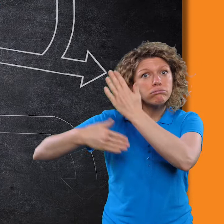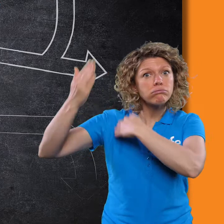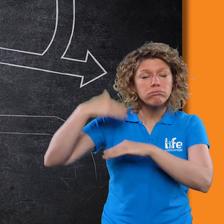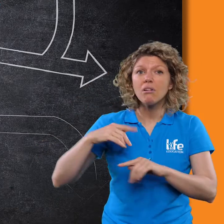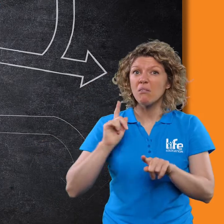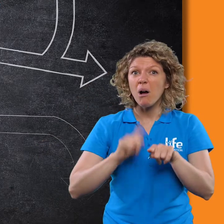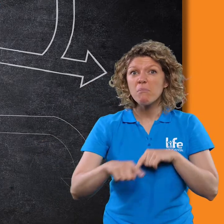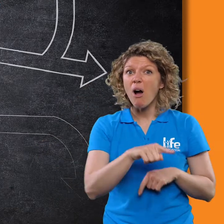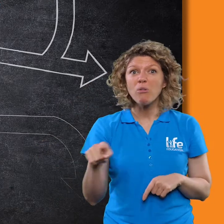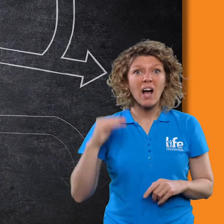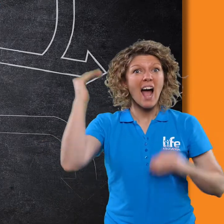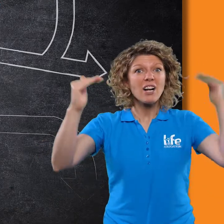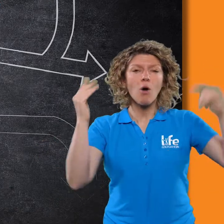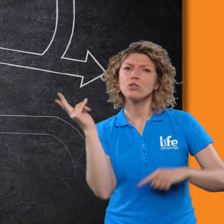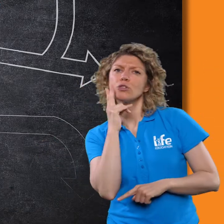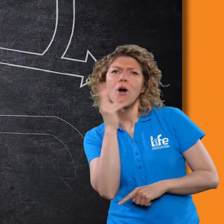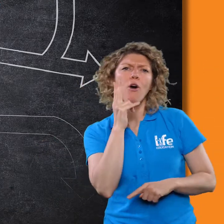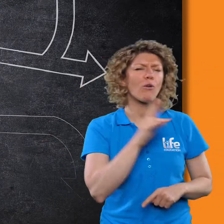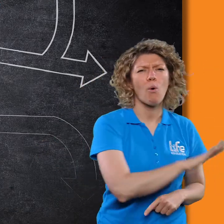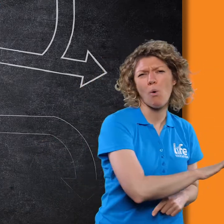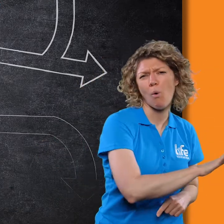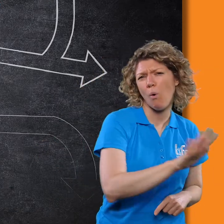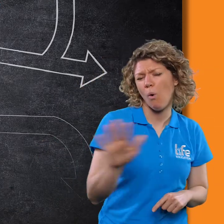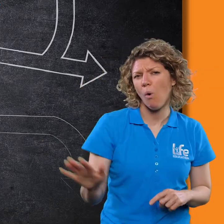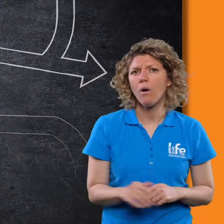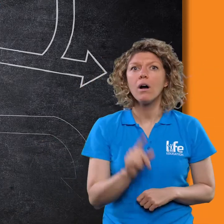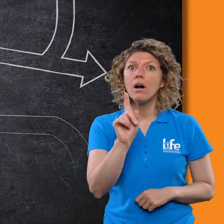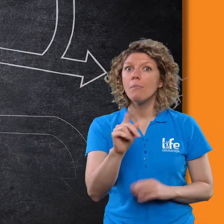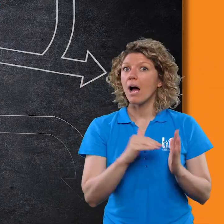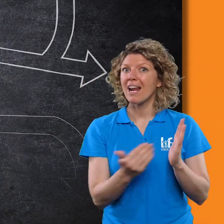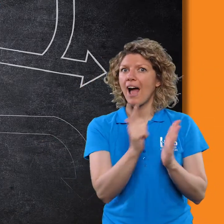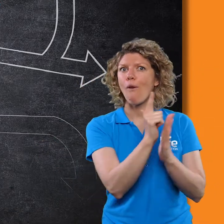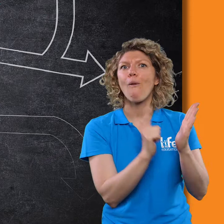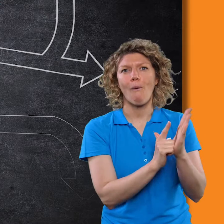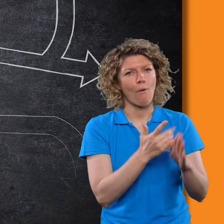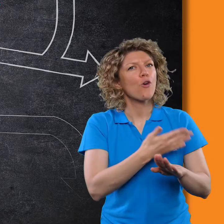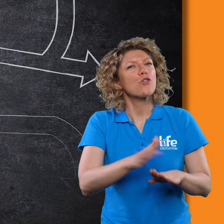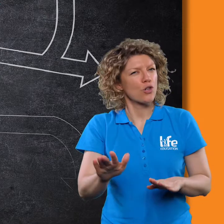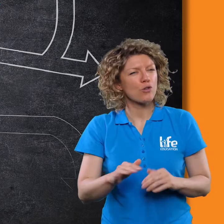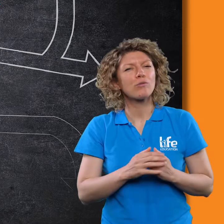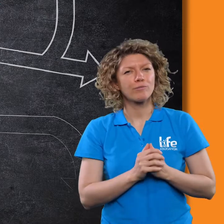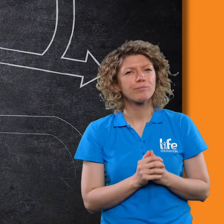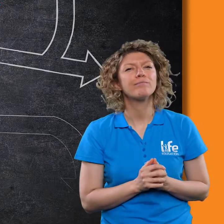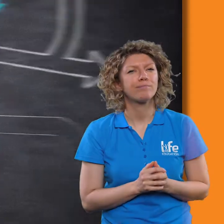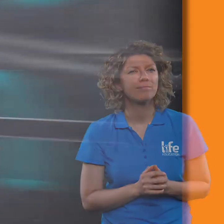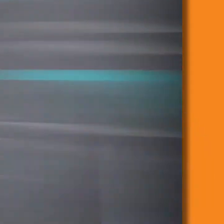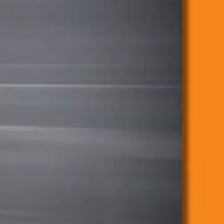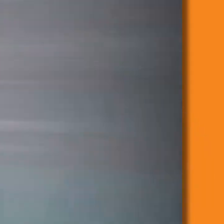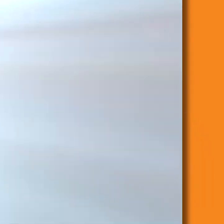smoked. But these days we have laws about smoking and advertising. Let's see what these laws